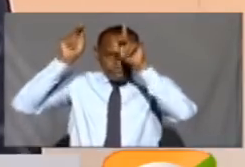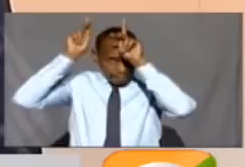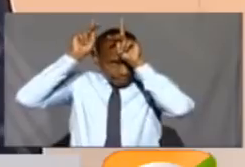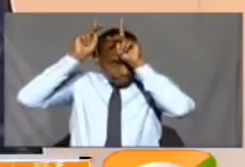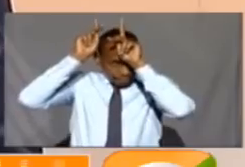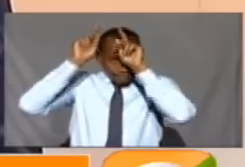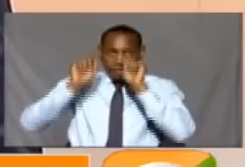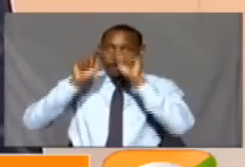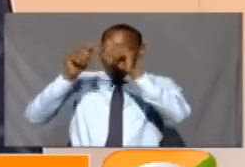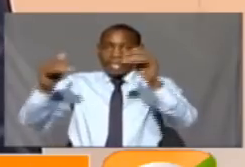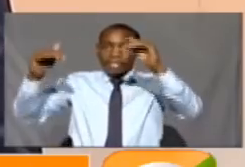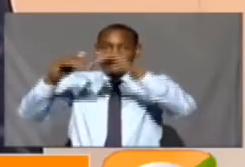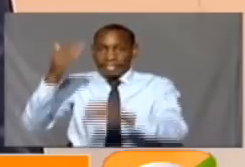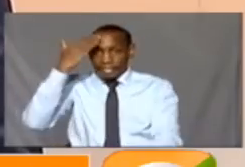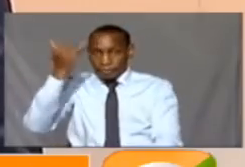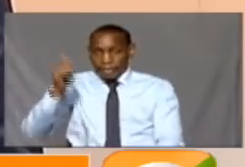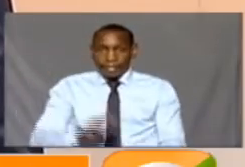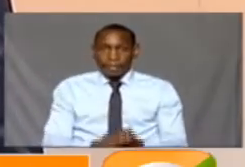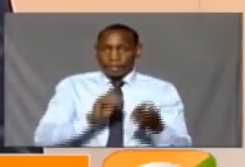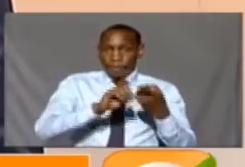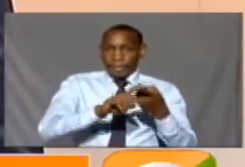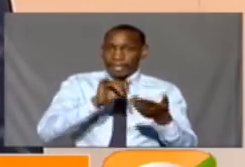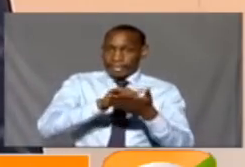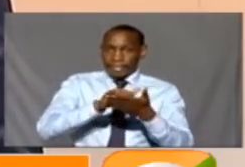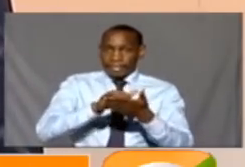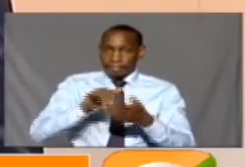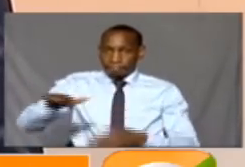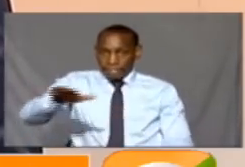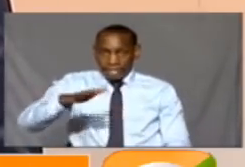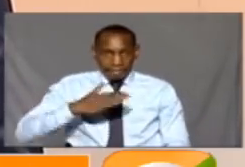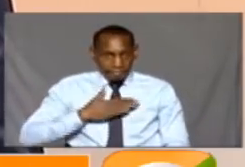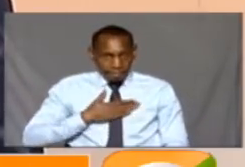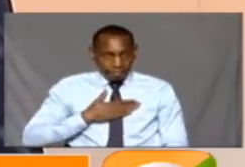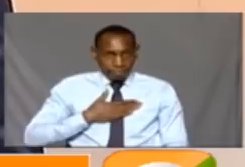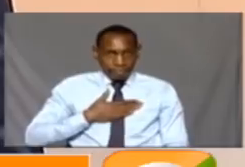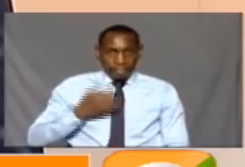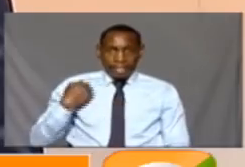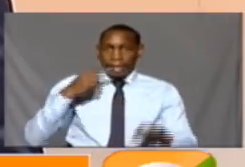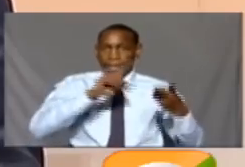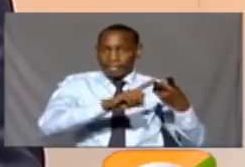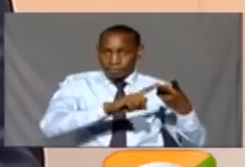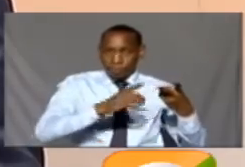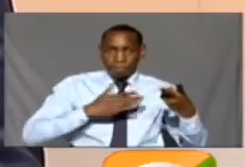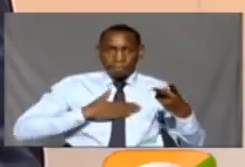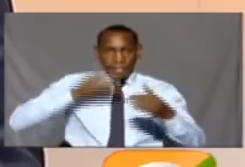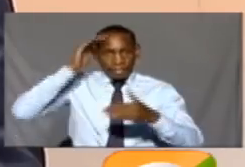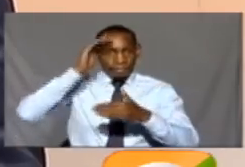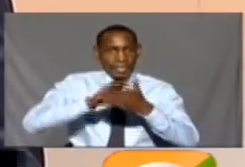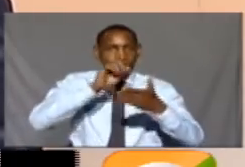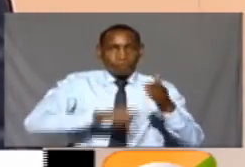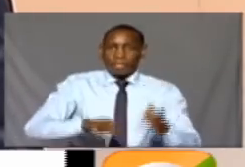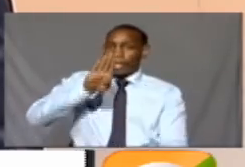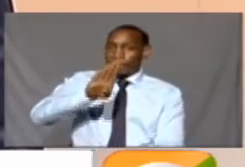the meeting because, one, that is my region. Two, because I believe in